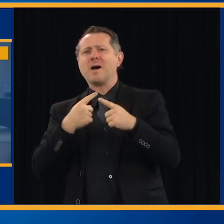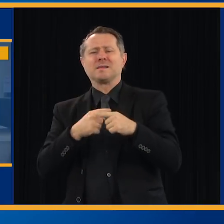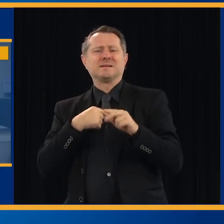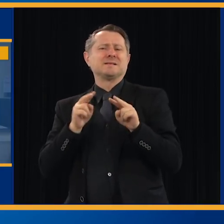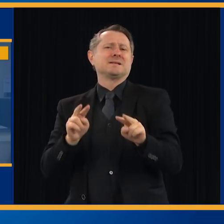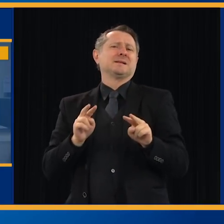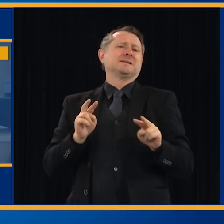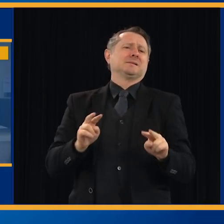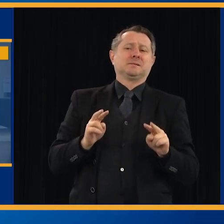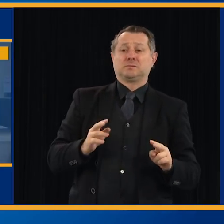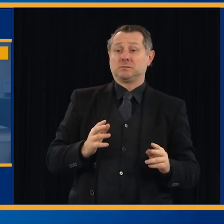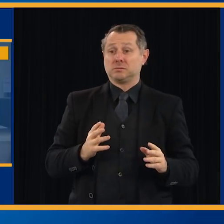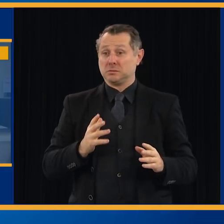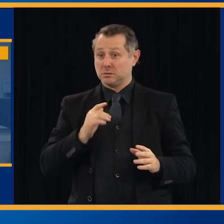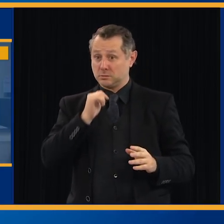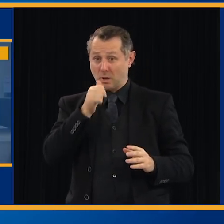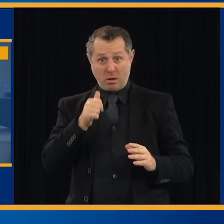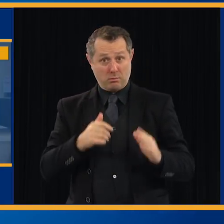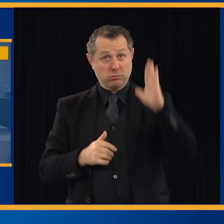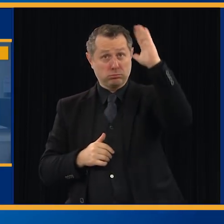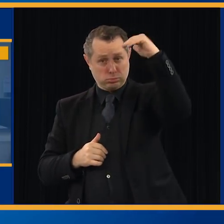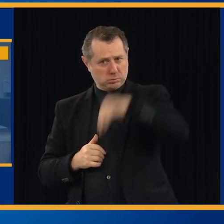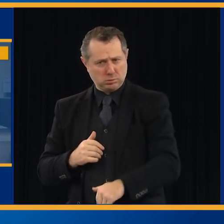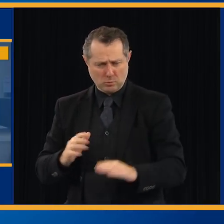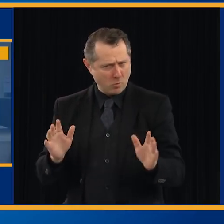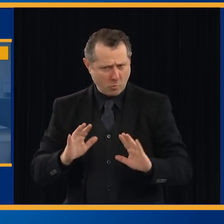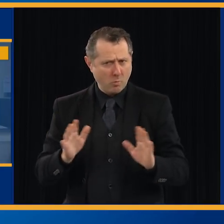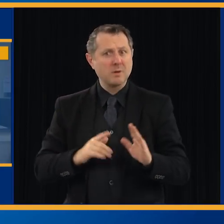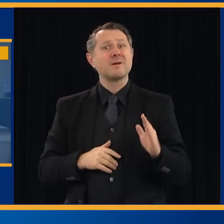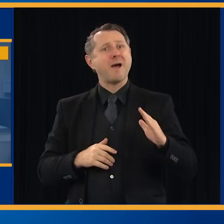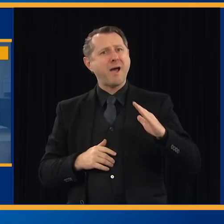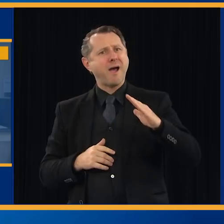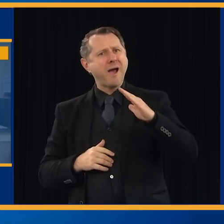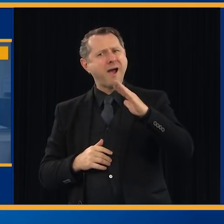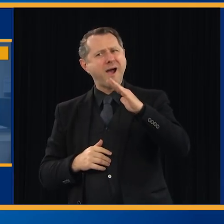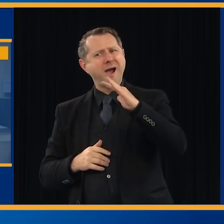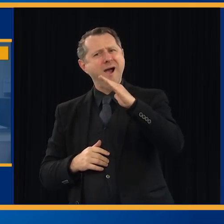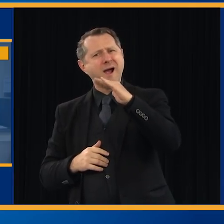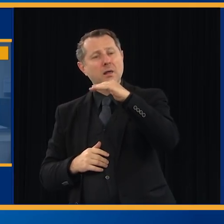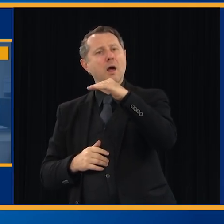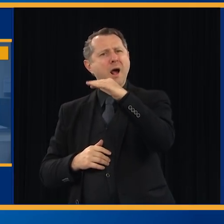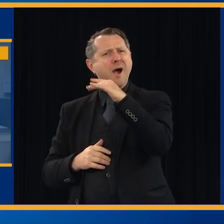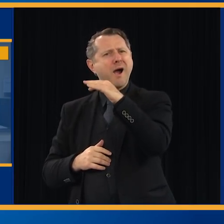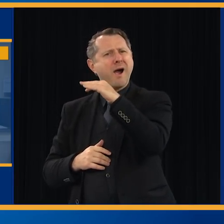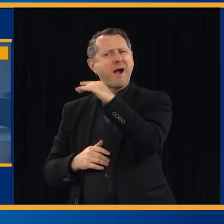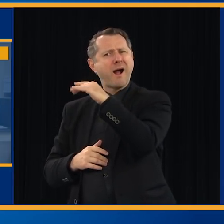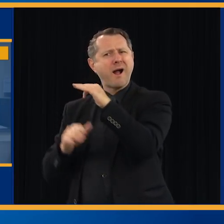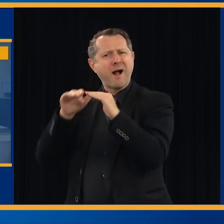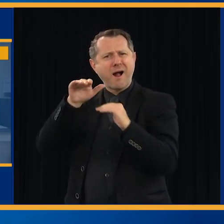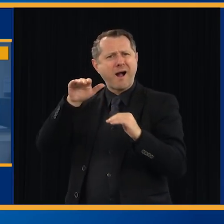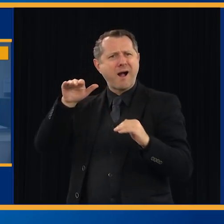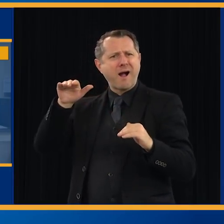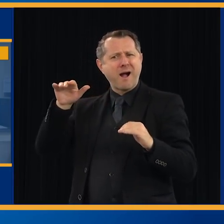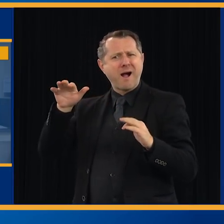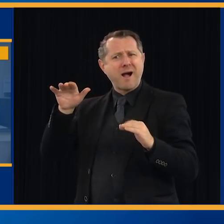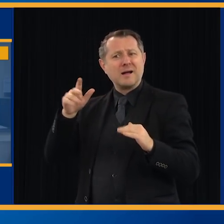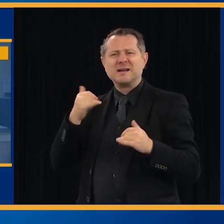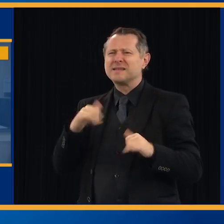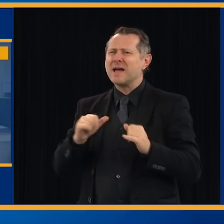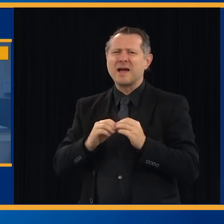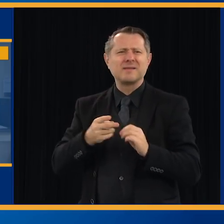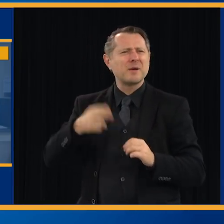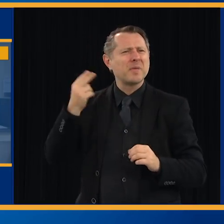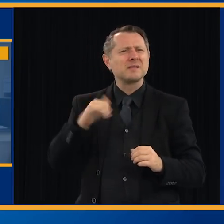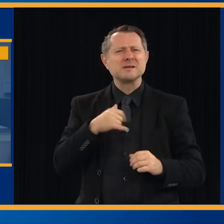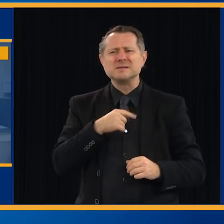it's not a point. And then it plateaus, and it plateaus at a very, very high rate, which means